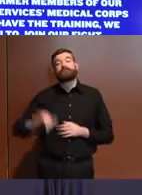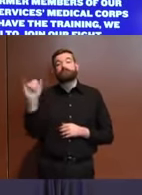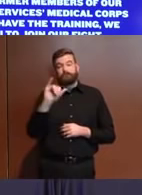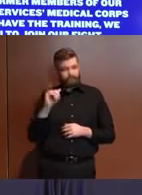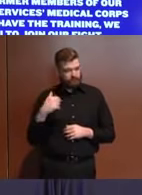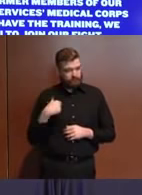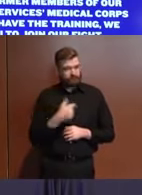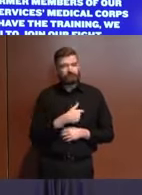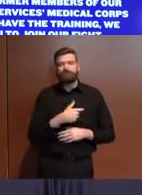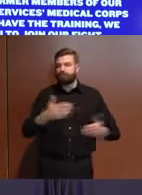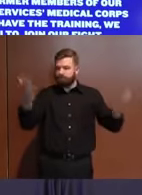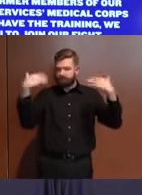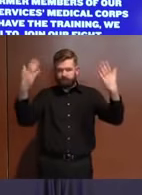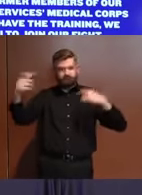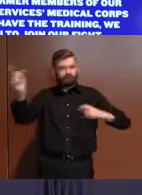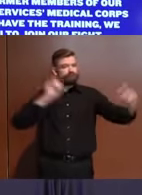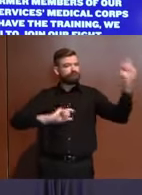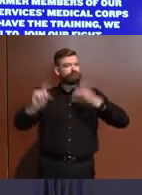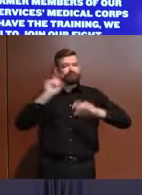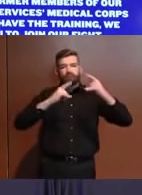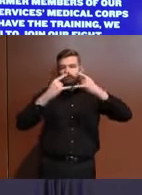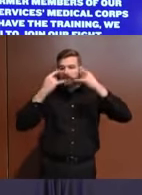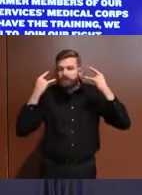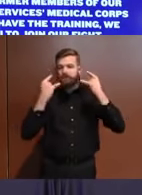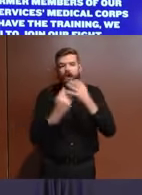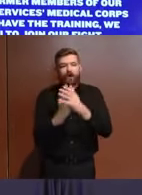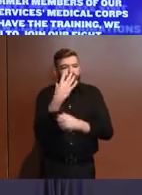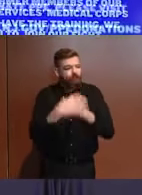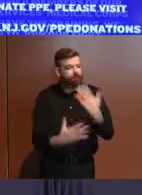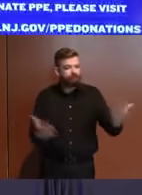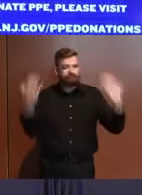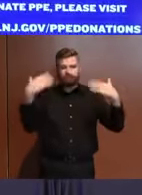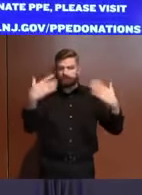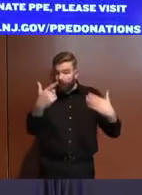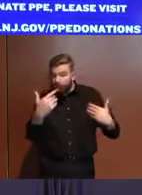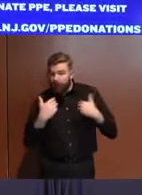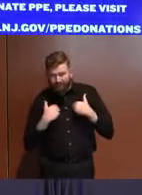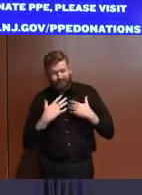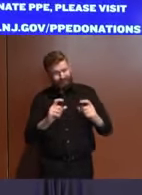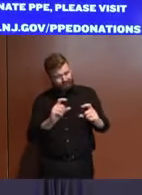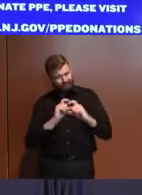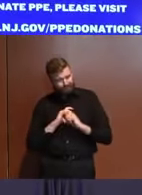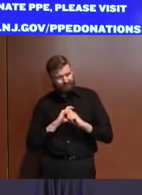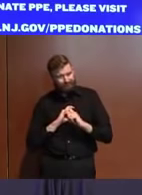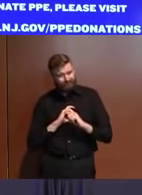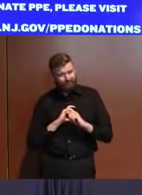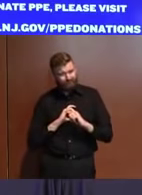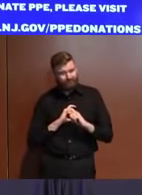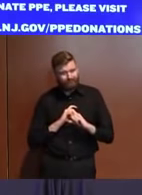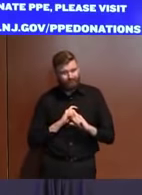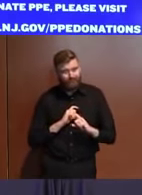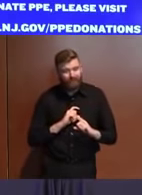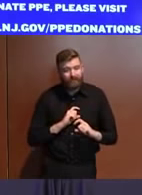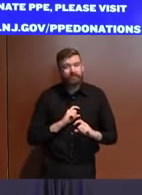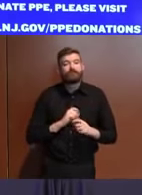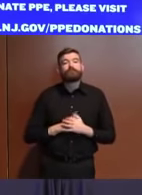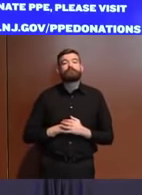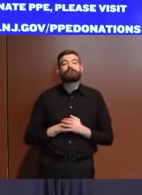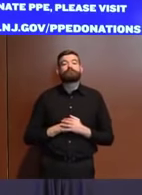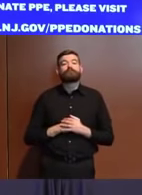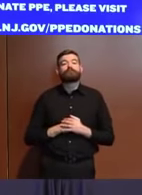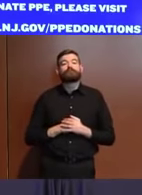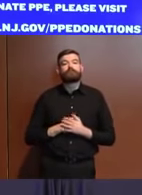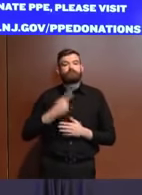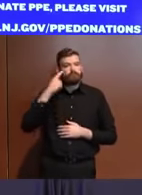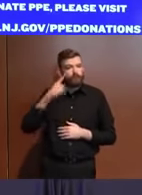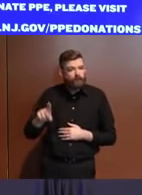personal protective equipment, or PPE, or frontline public health and safety responders